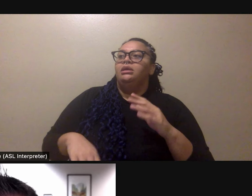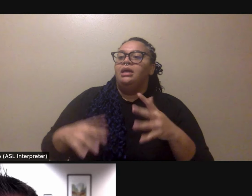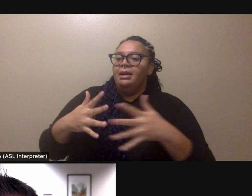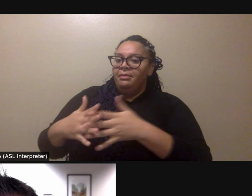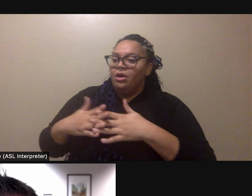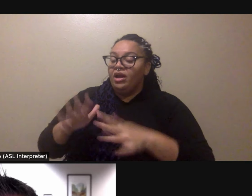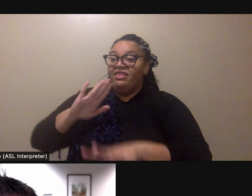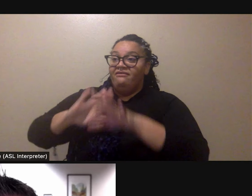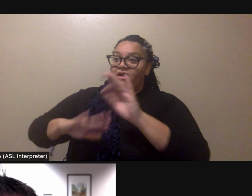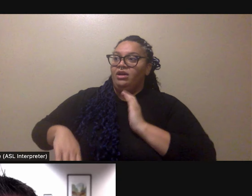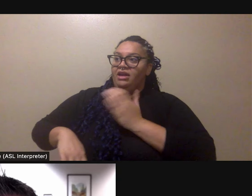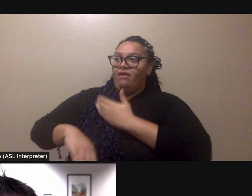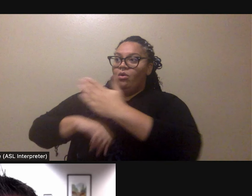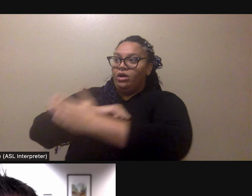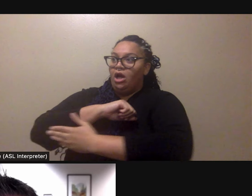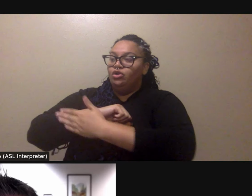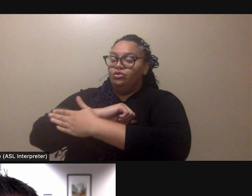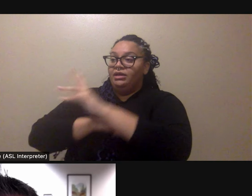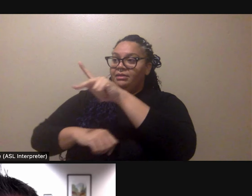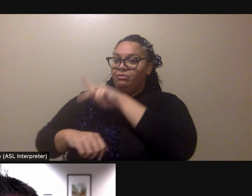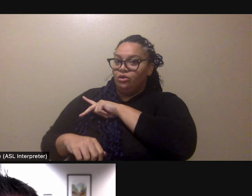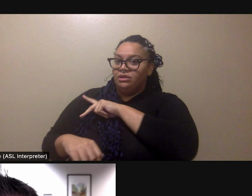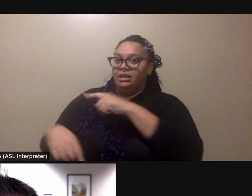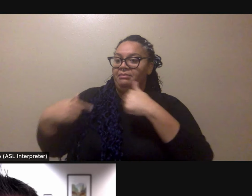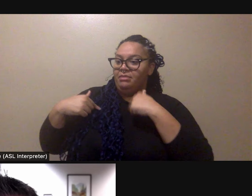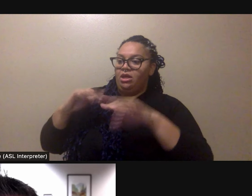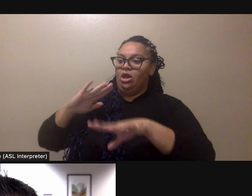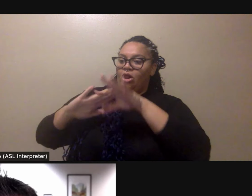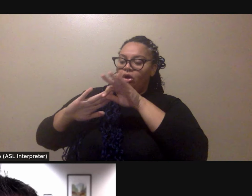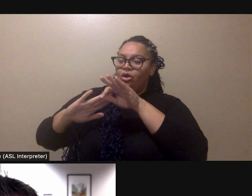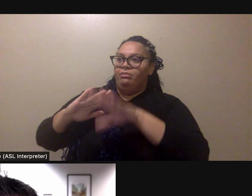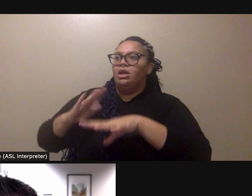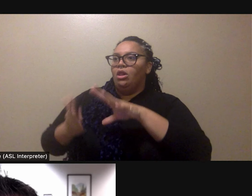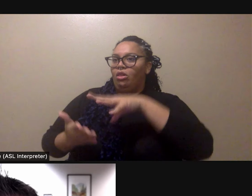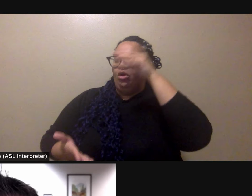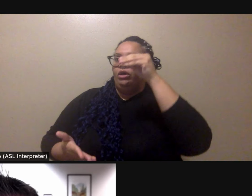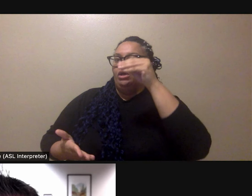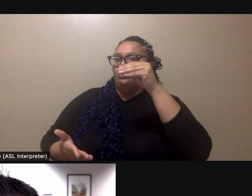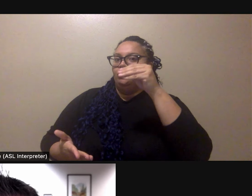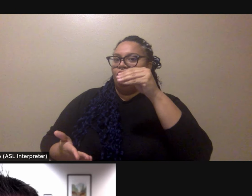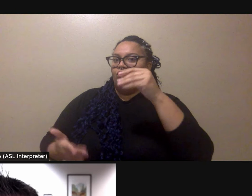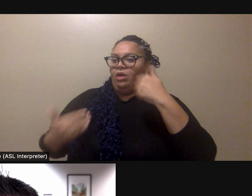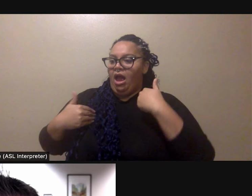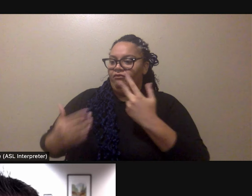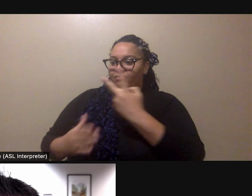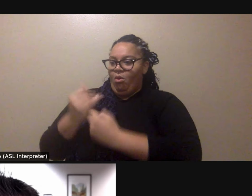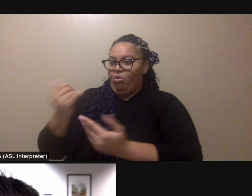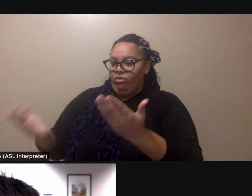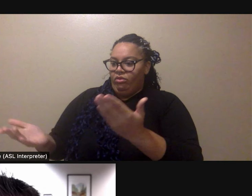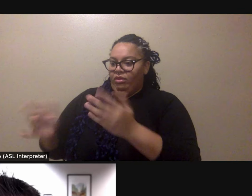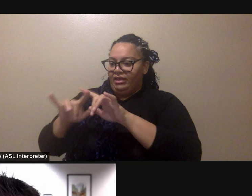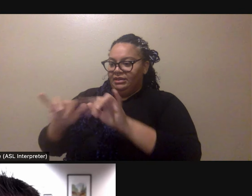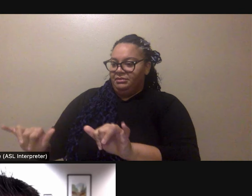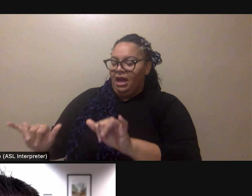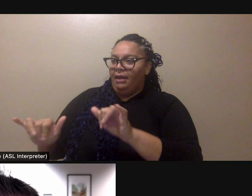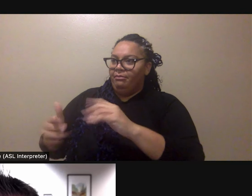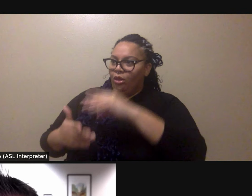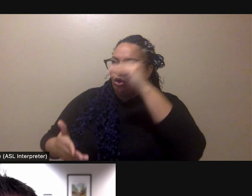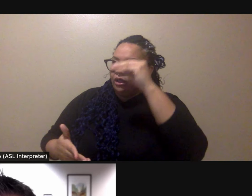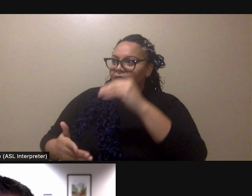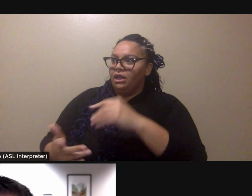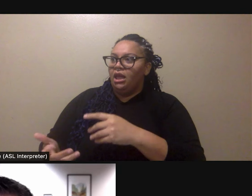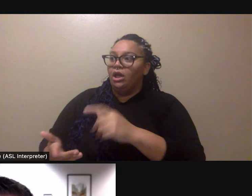founding of our country. And personally, me learning to hold these two things at the same time, like Thomas Jefferson writing some of